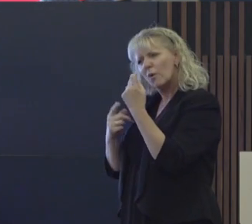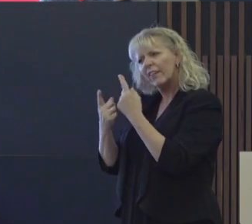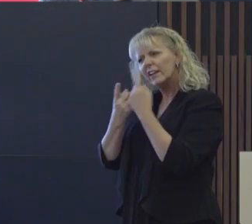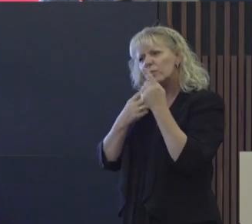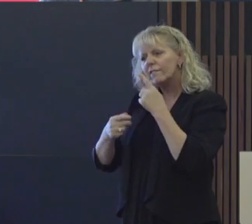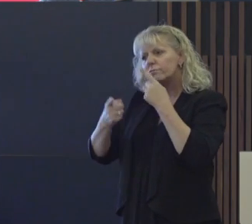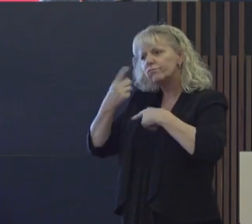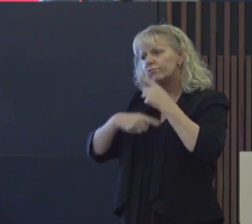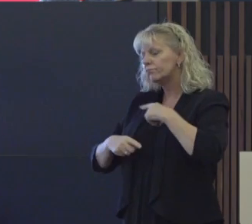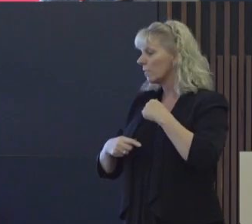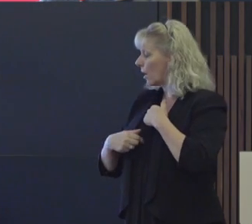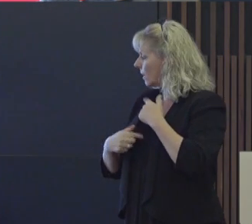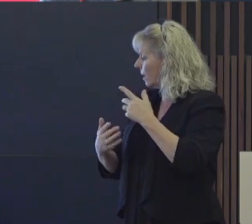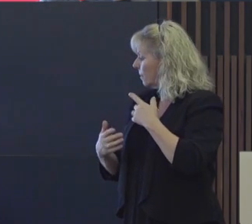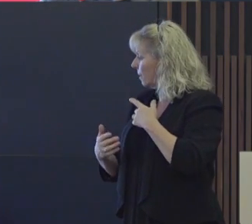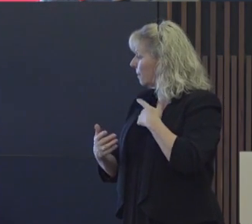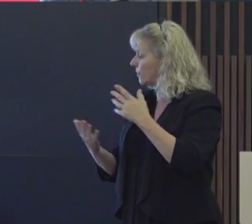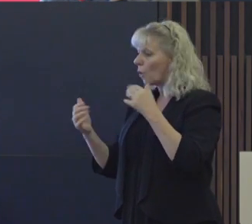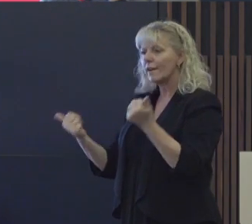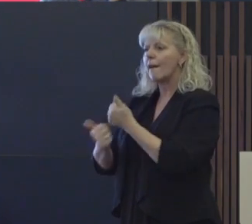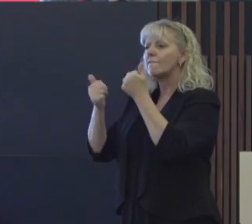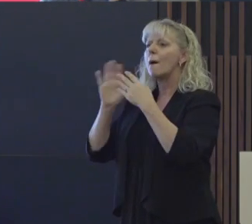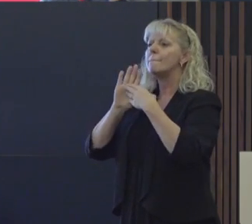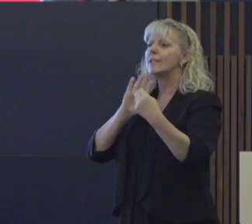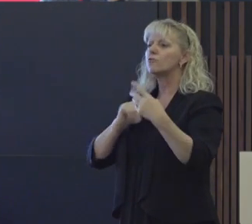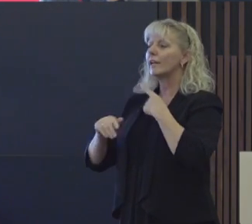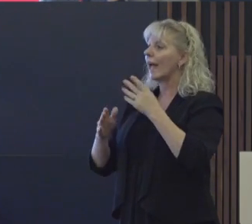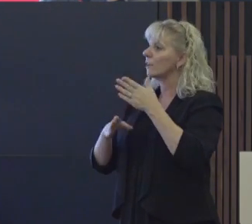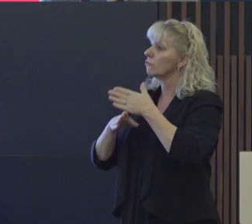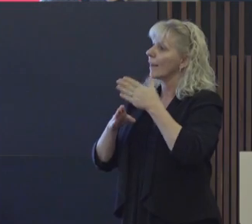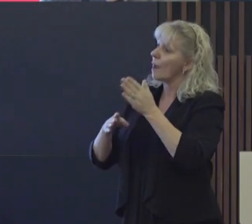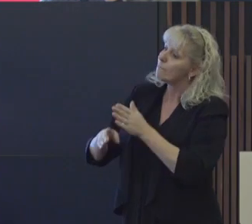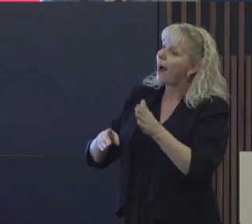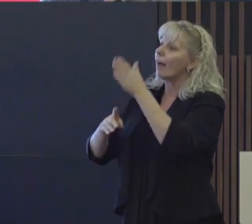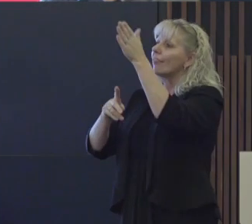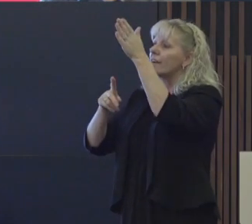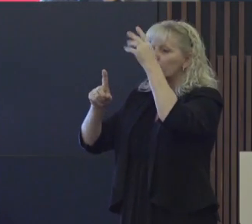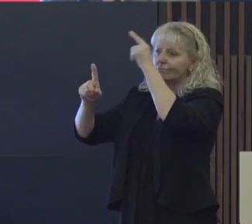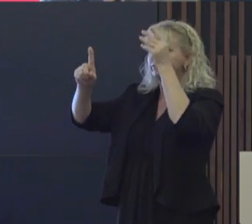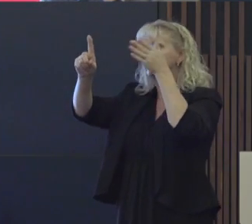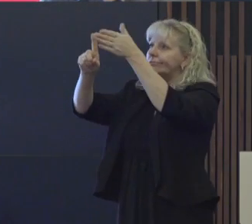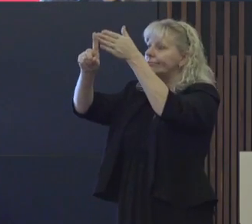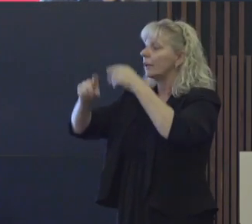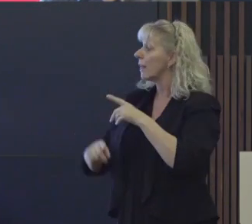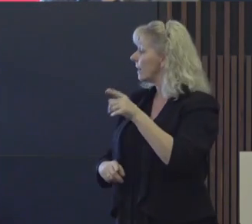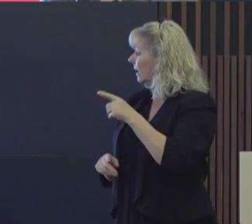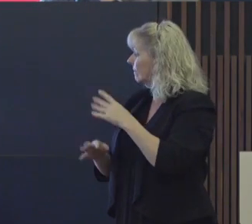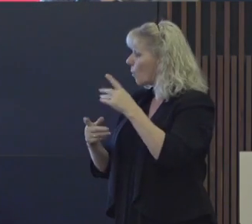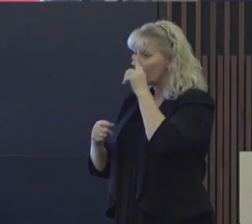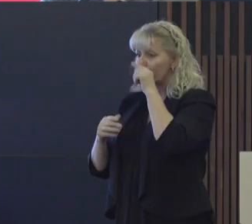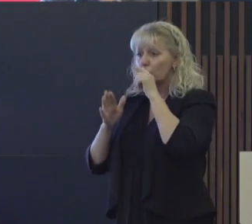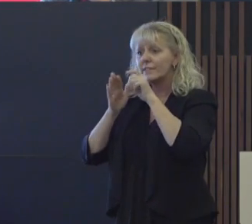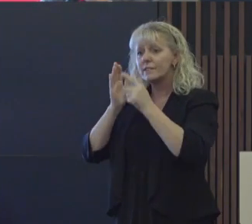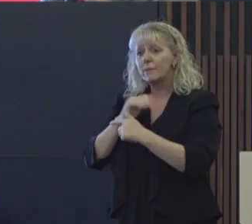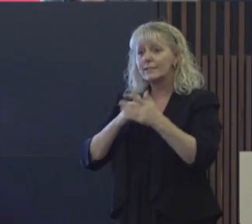about, which is the lack of sort of mentoring and career pathways for people with disabilities in employment. Well,